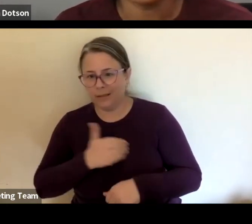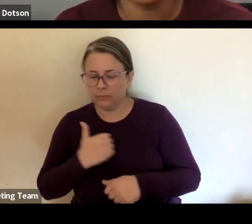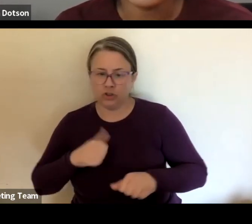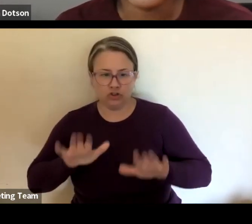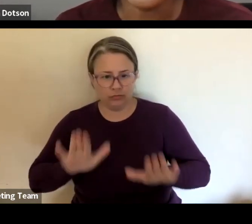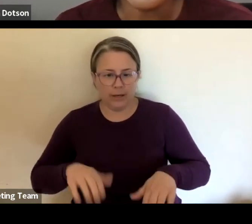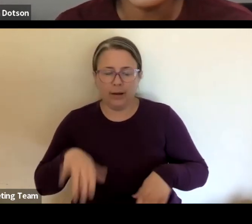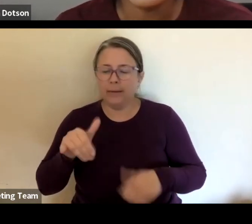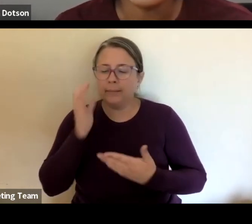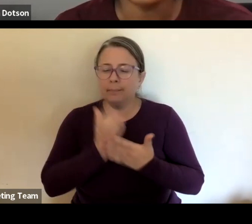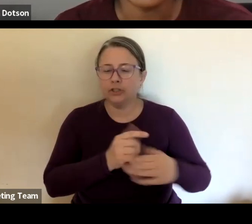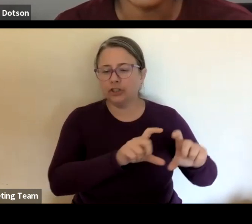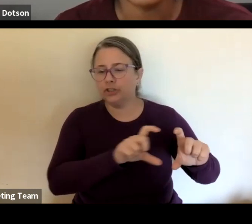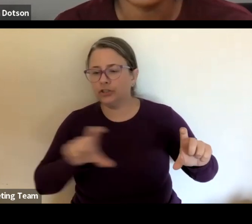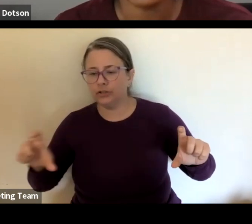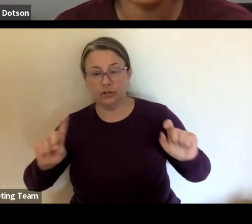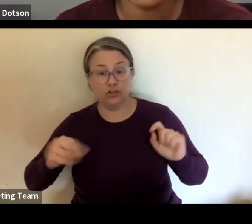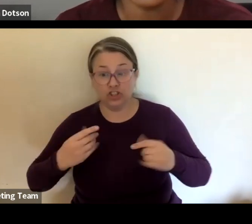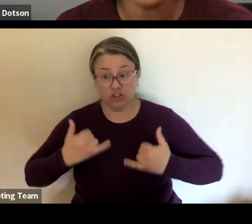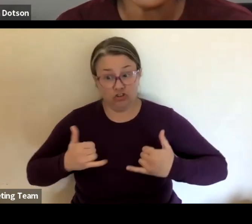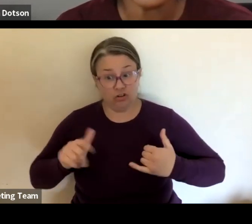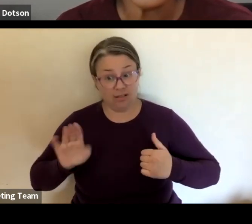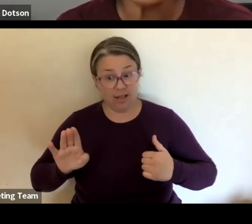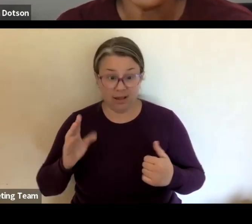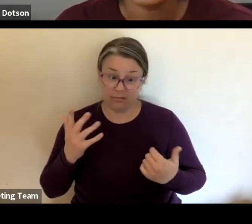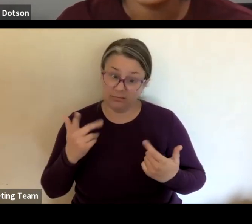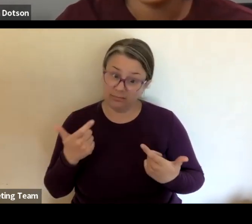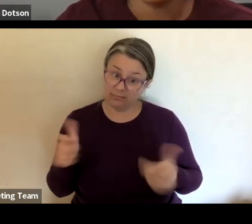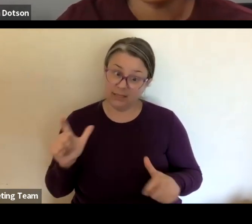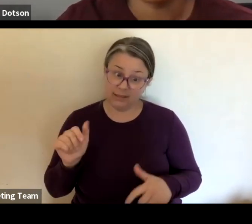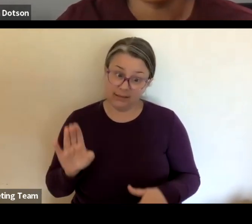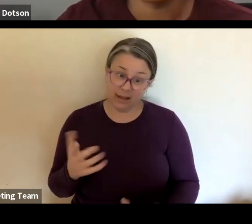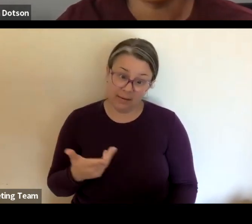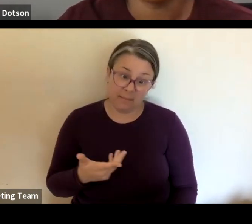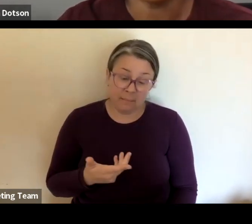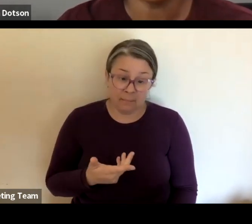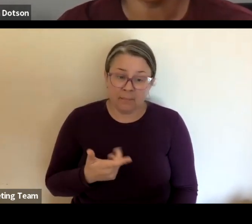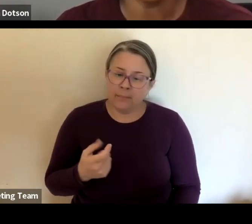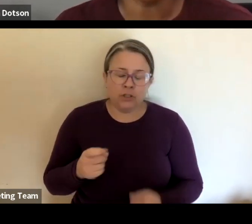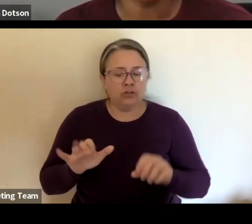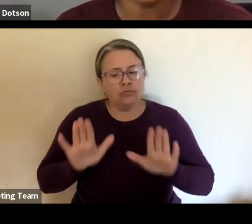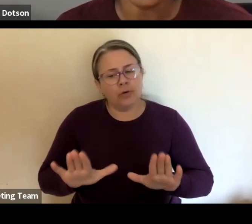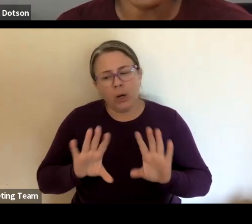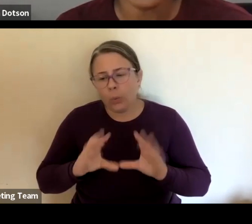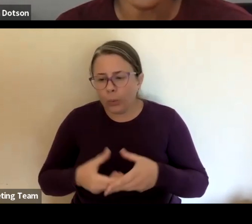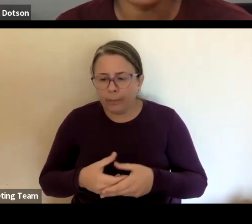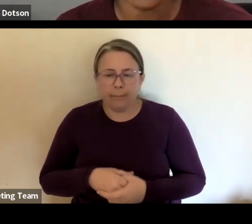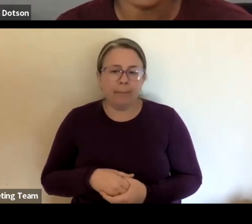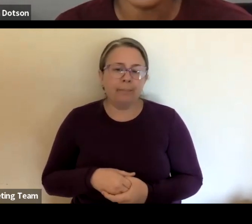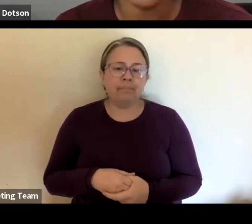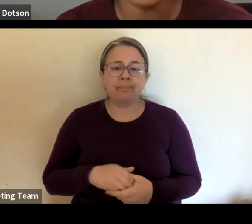big, but they're fantastic. And acknowledge my funding sources.